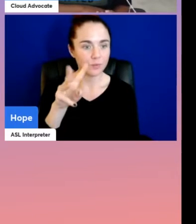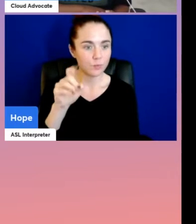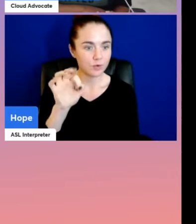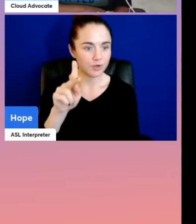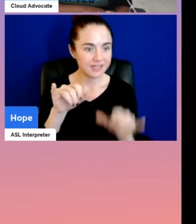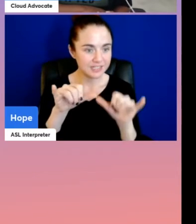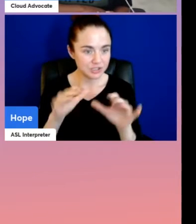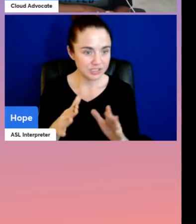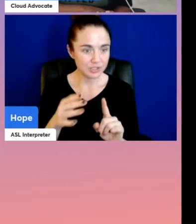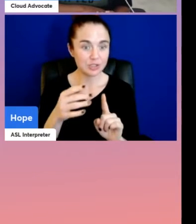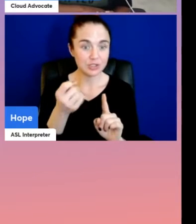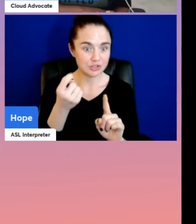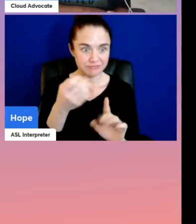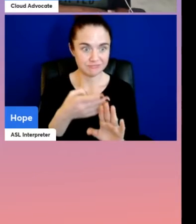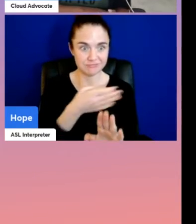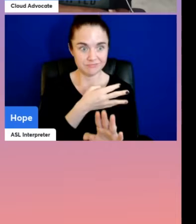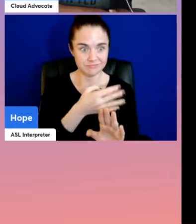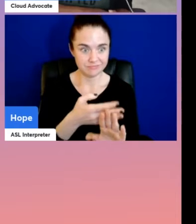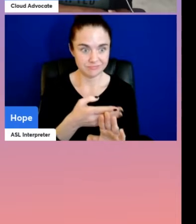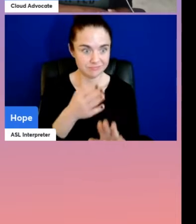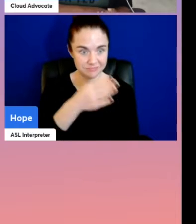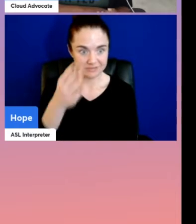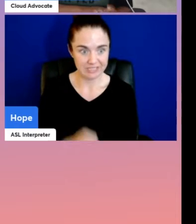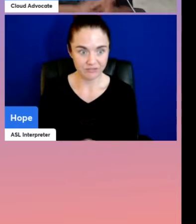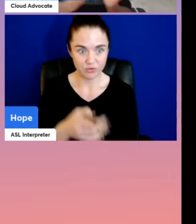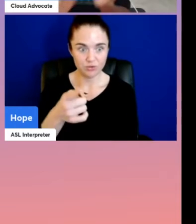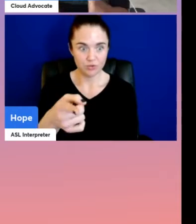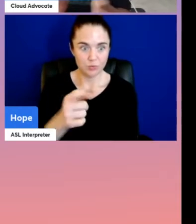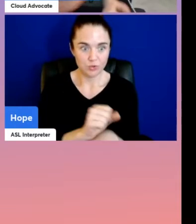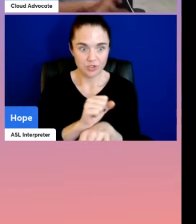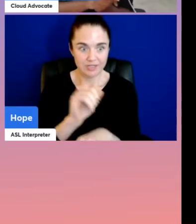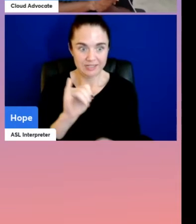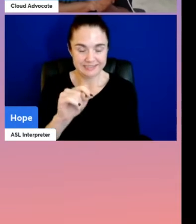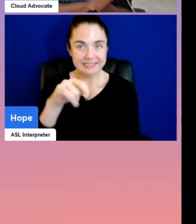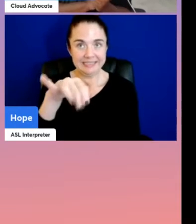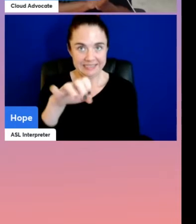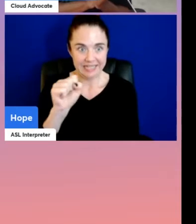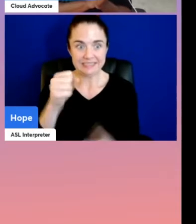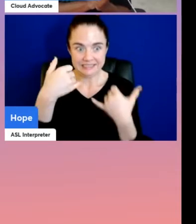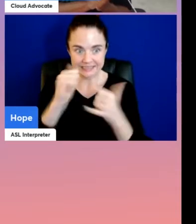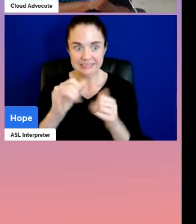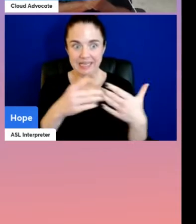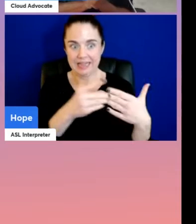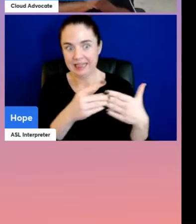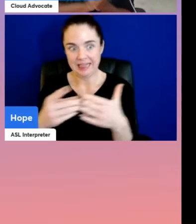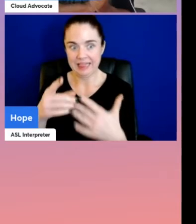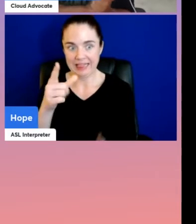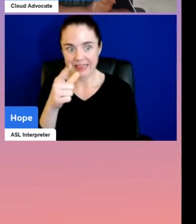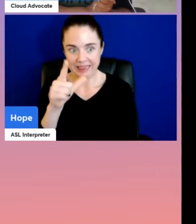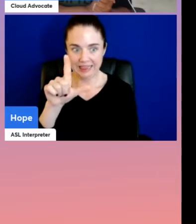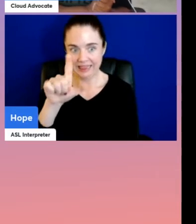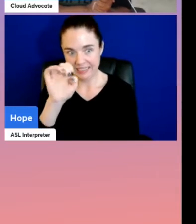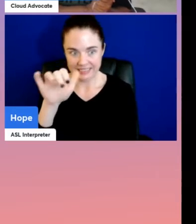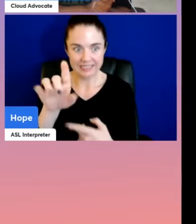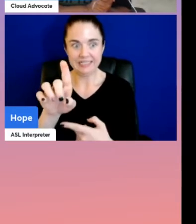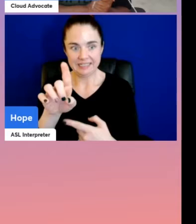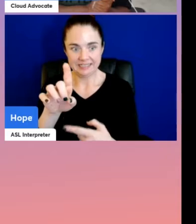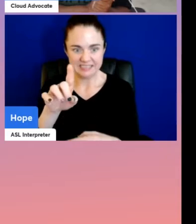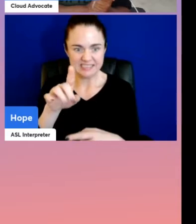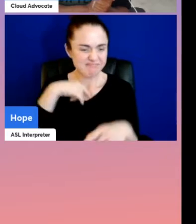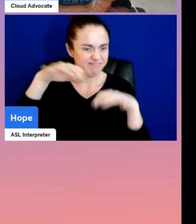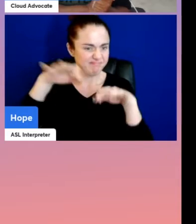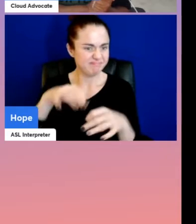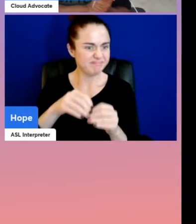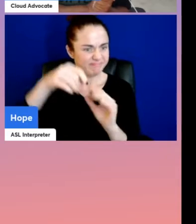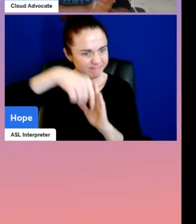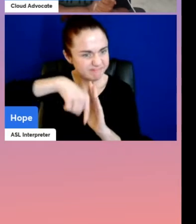IT experience. Yes, I said lead. And I get into depth about that with this video here. But yeah,